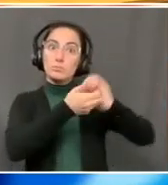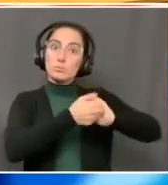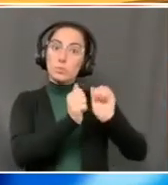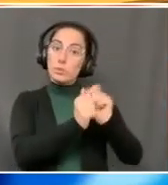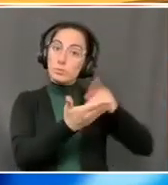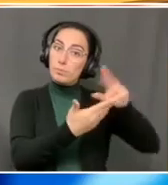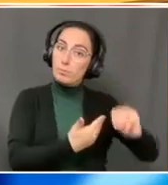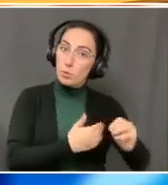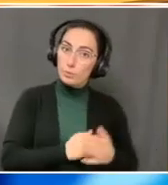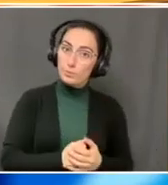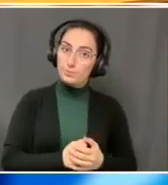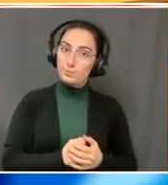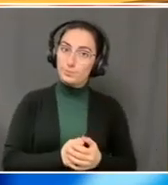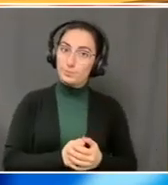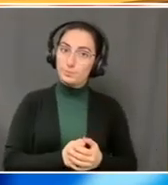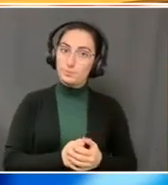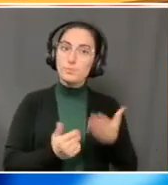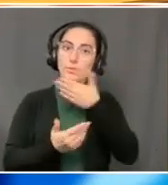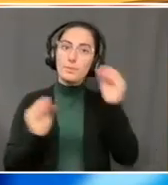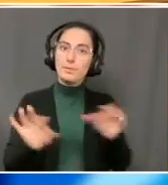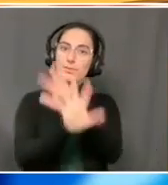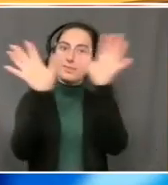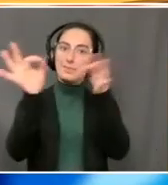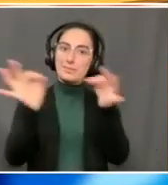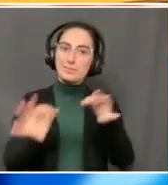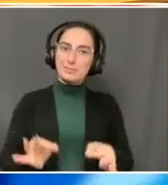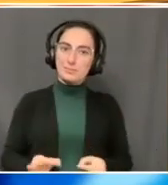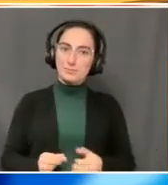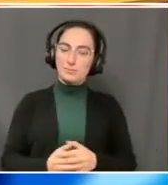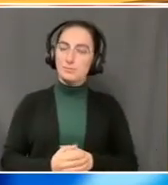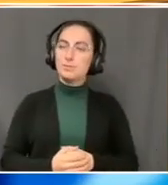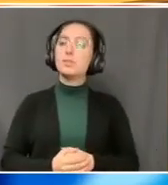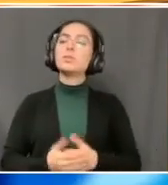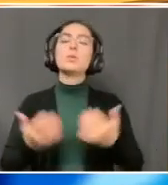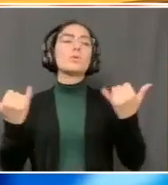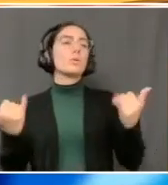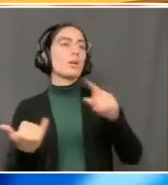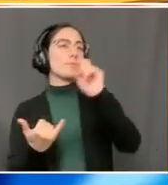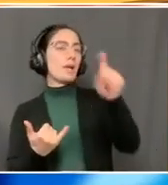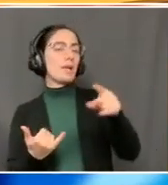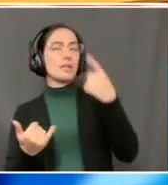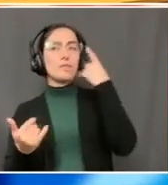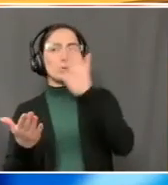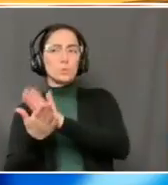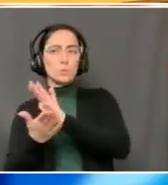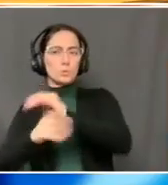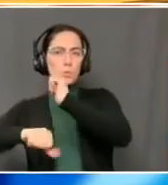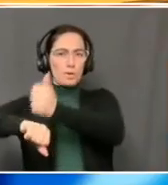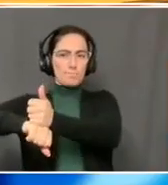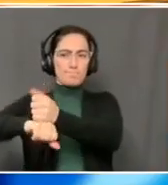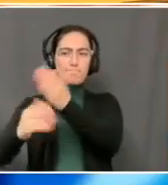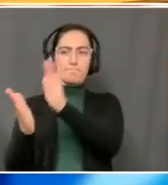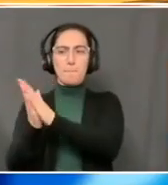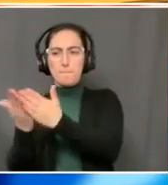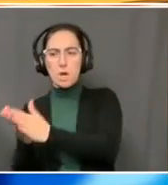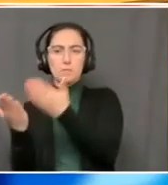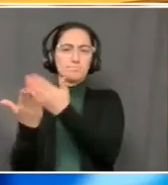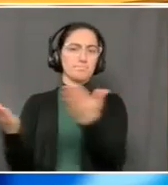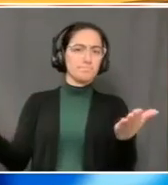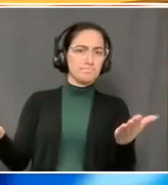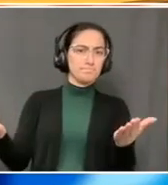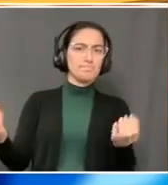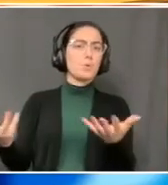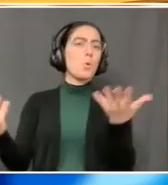I guess, what percentage of books and supplies is school-based of that object code is school-based versus